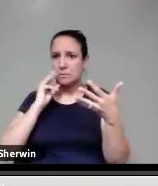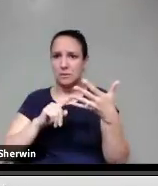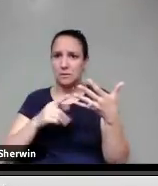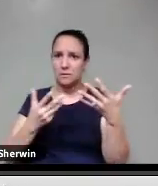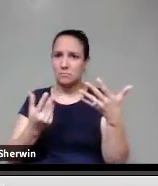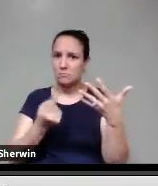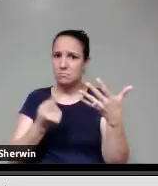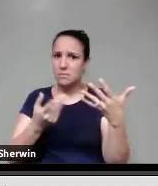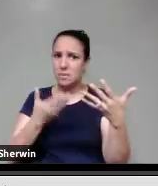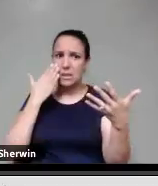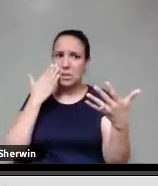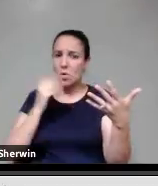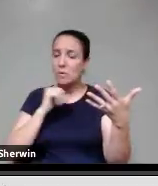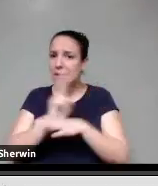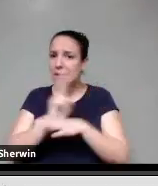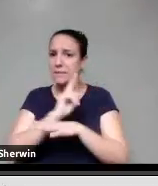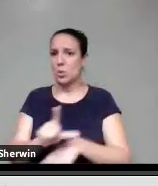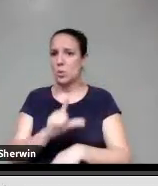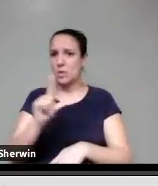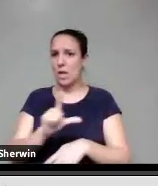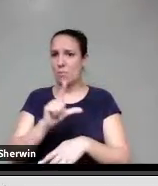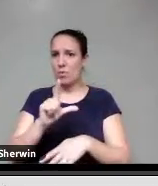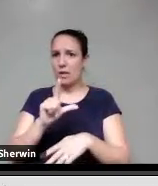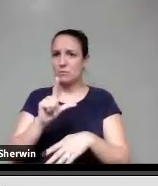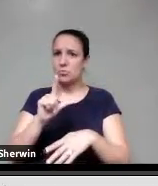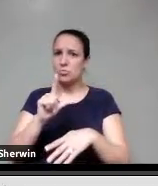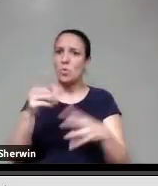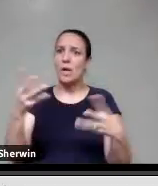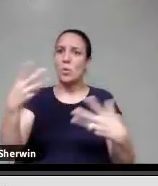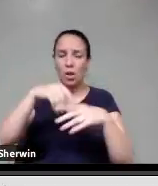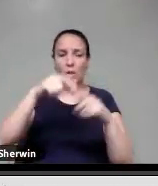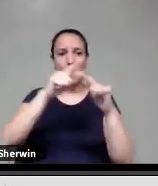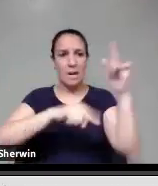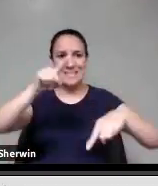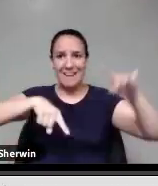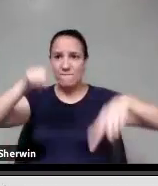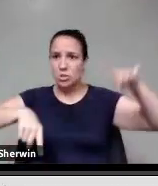know doesn't use the library very often. To sit down and do some